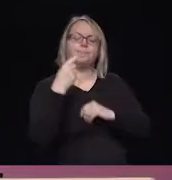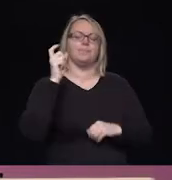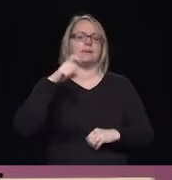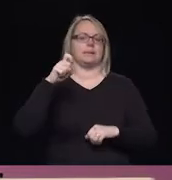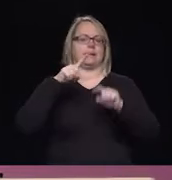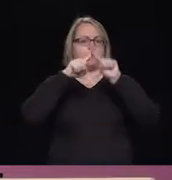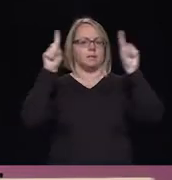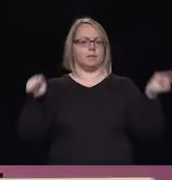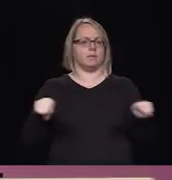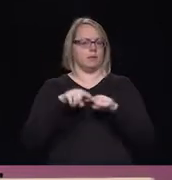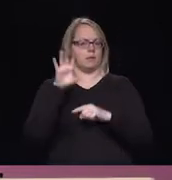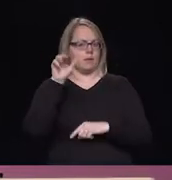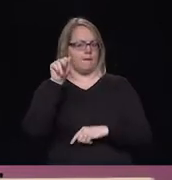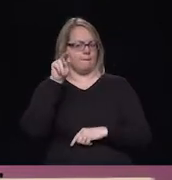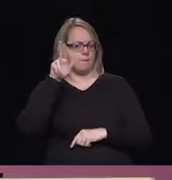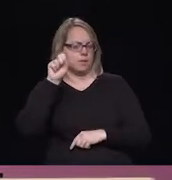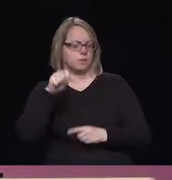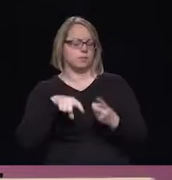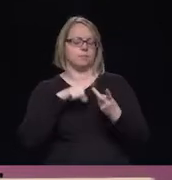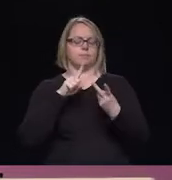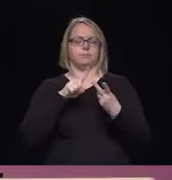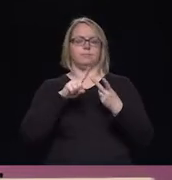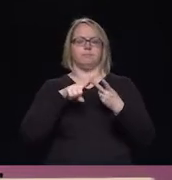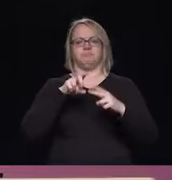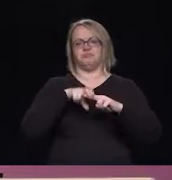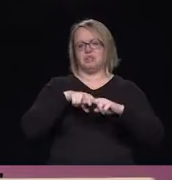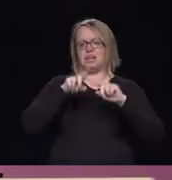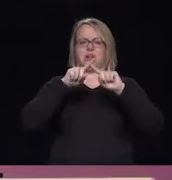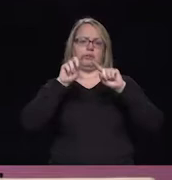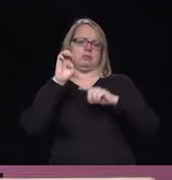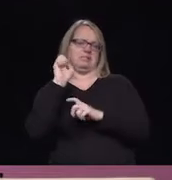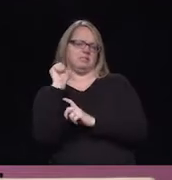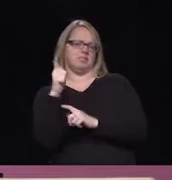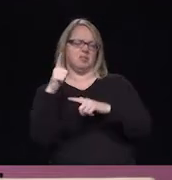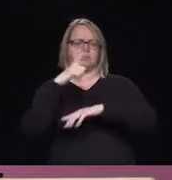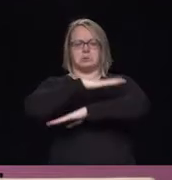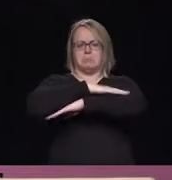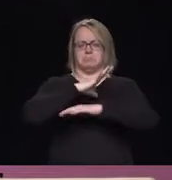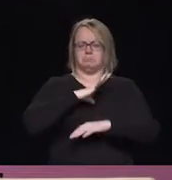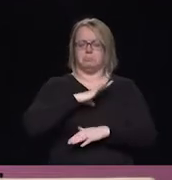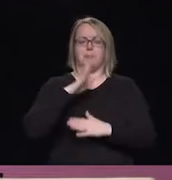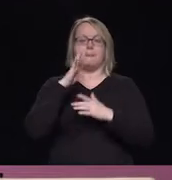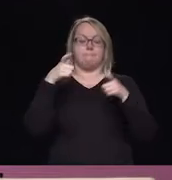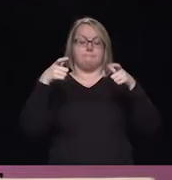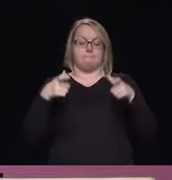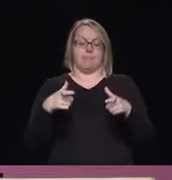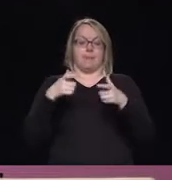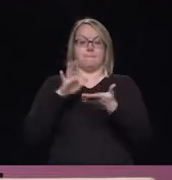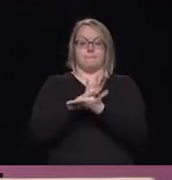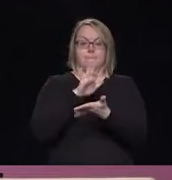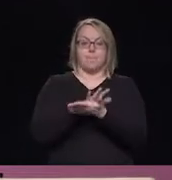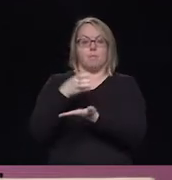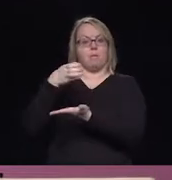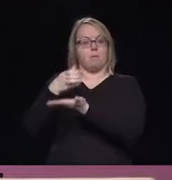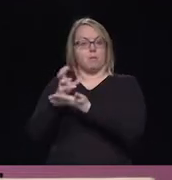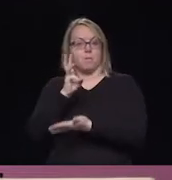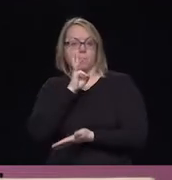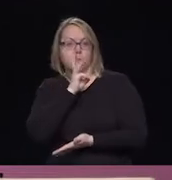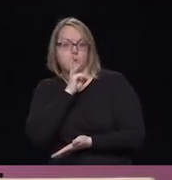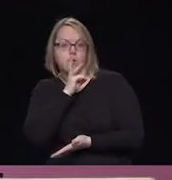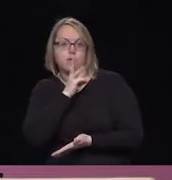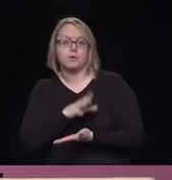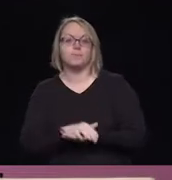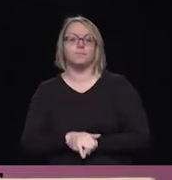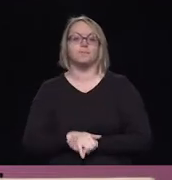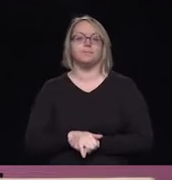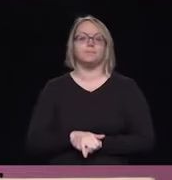your paint water and paper towel. A nice table to work with. Now you can lay your canvas flat on